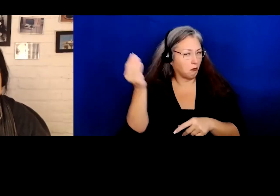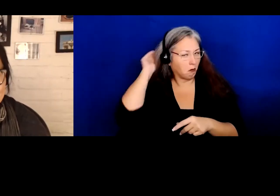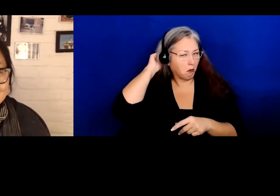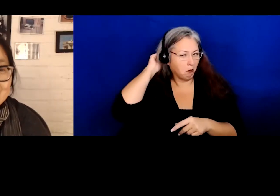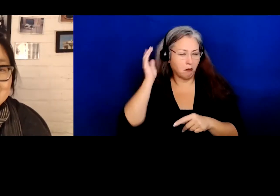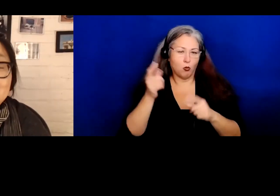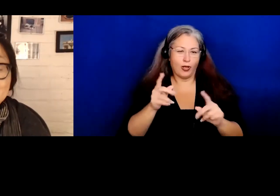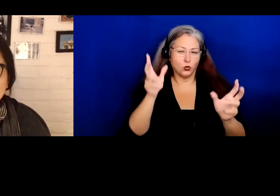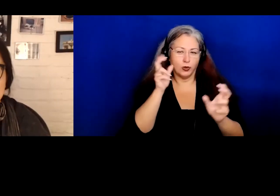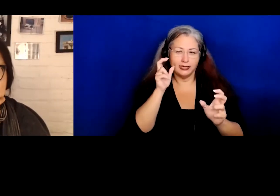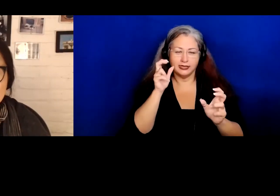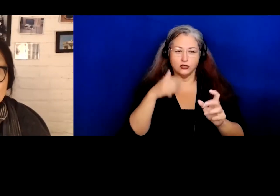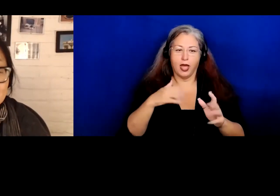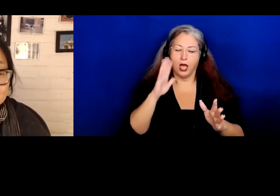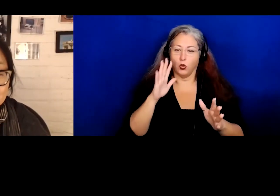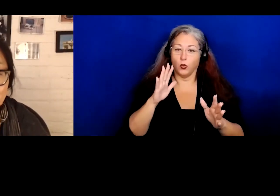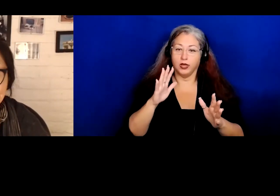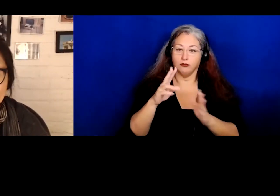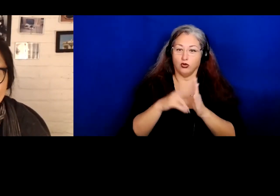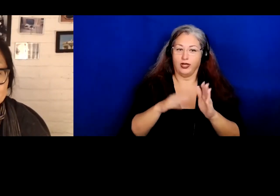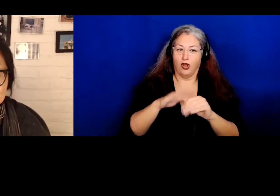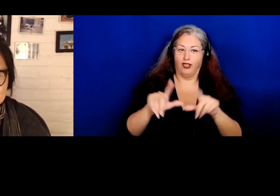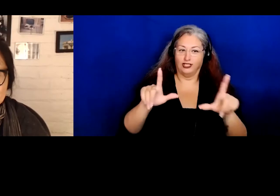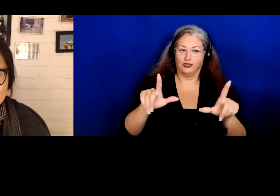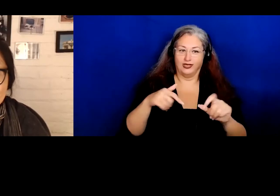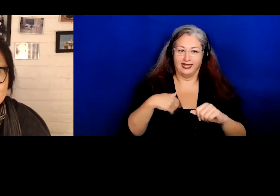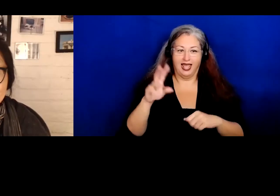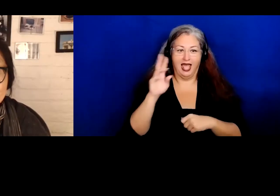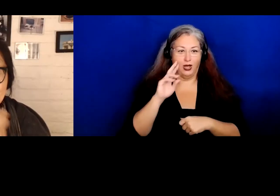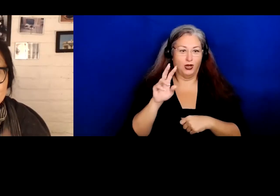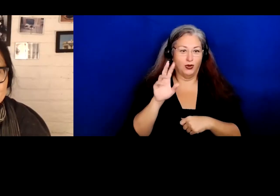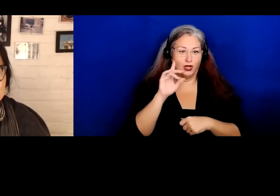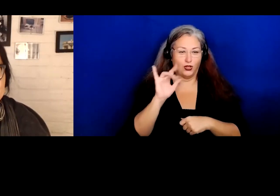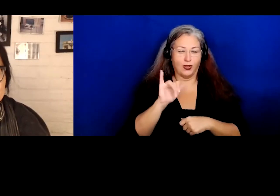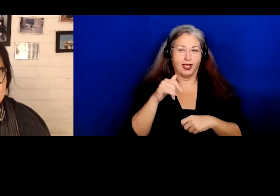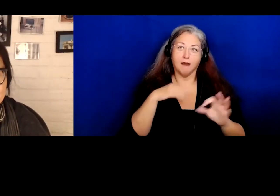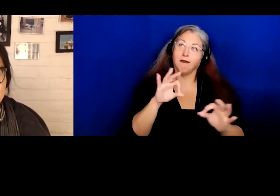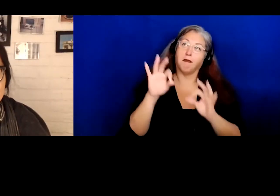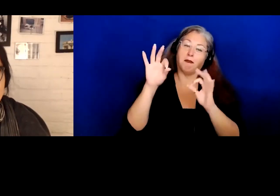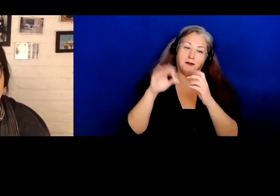you listen to this. So I'm gonna read from the screen, so I'll look like I'm looking into space.